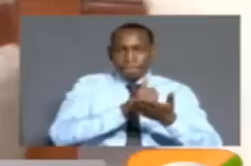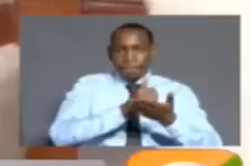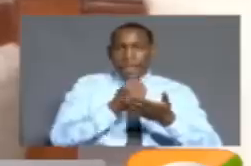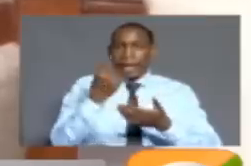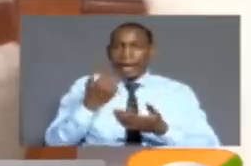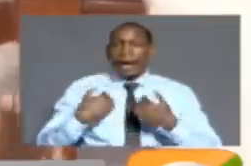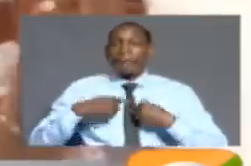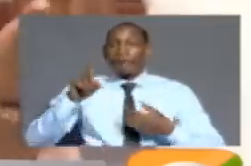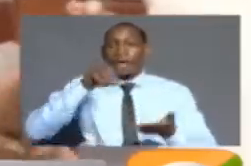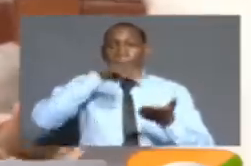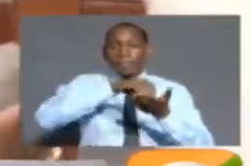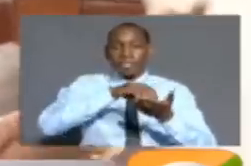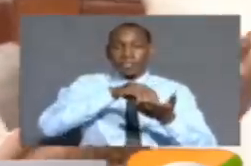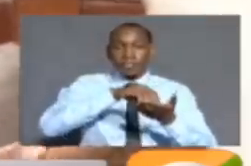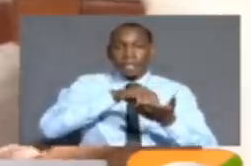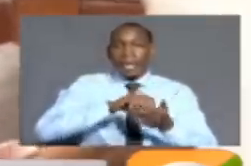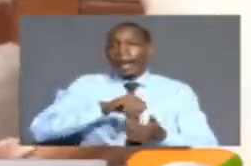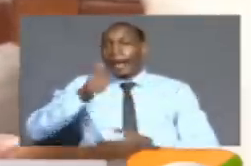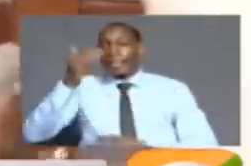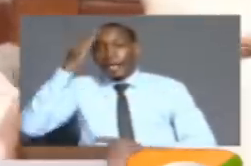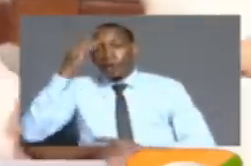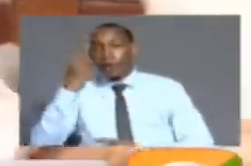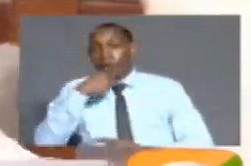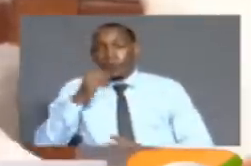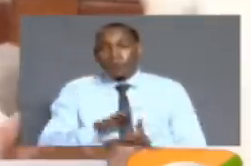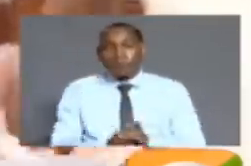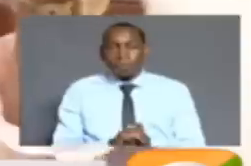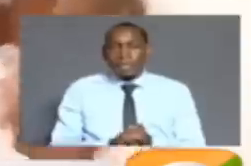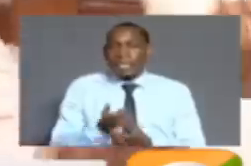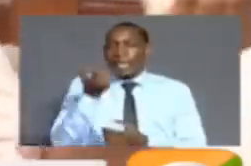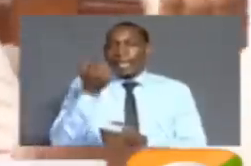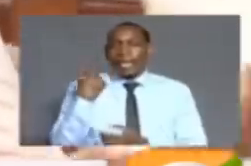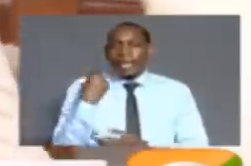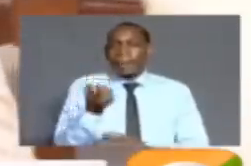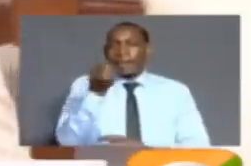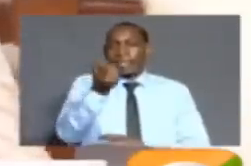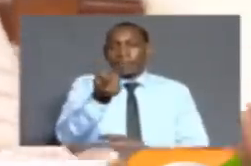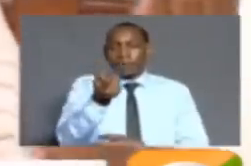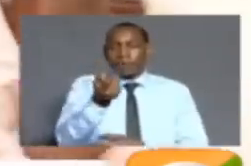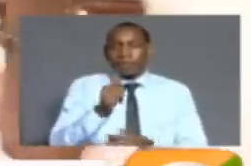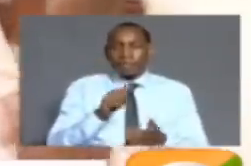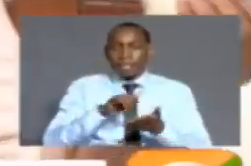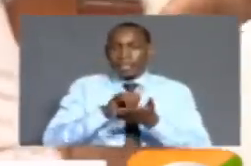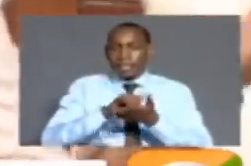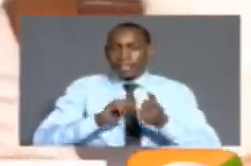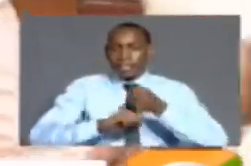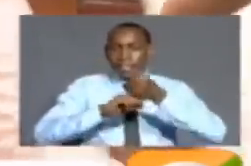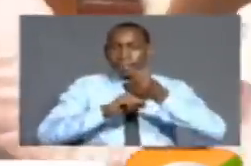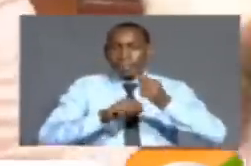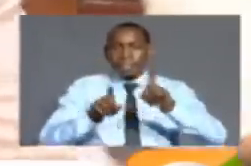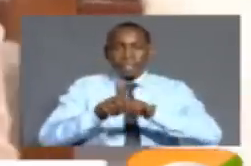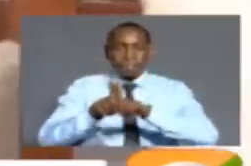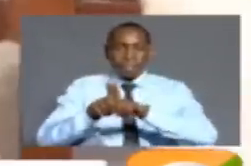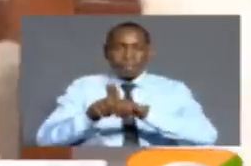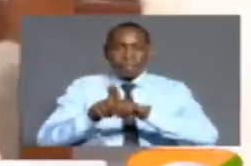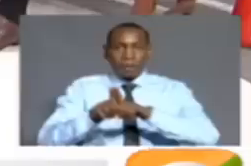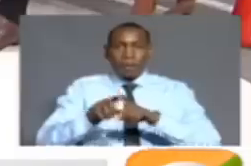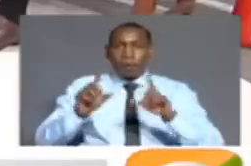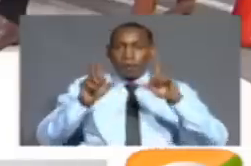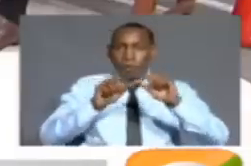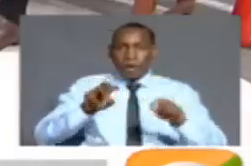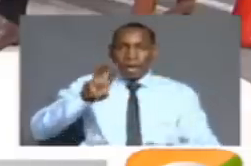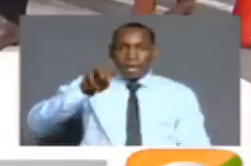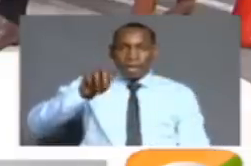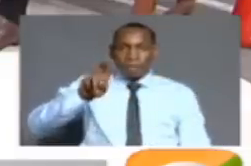who has no docket. Okay, you know? Who else do you know? They are barely. They are just ODM sympathizers, and they are the political wing of what Murathe talked about.